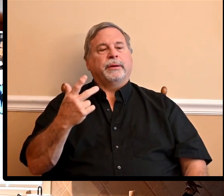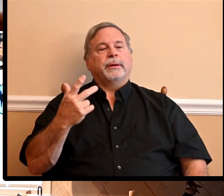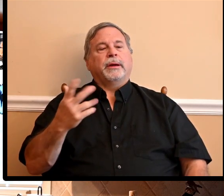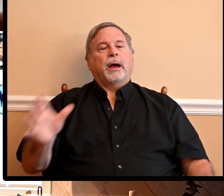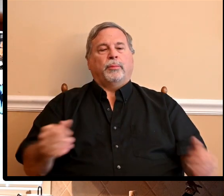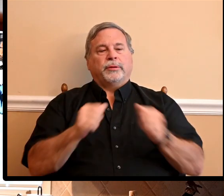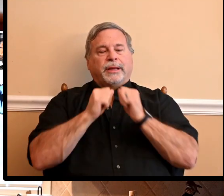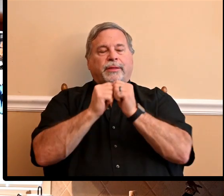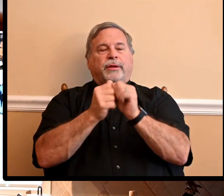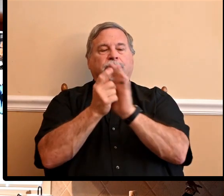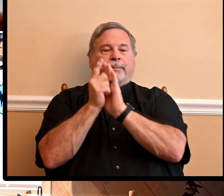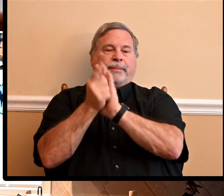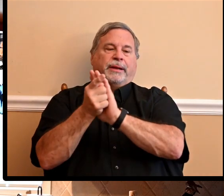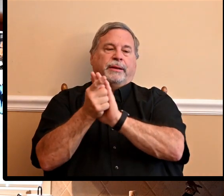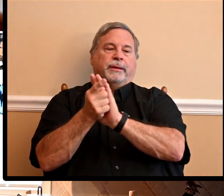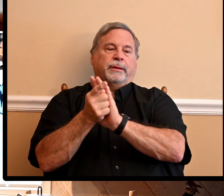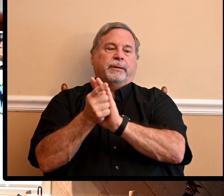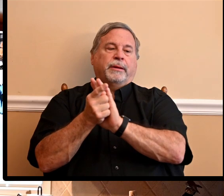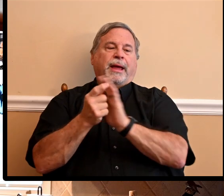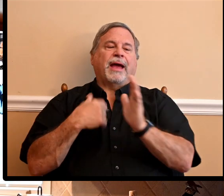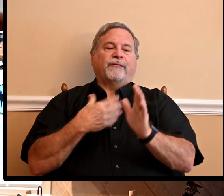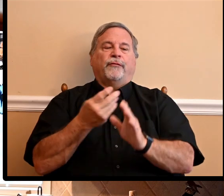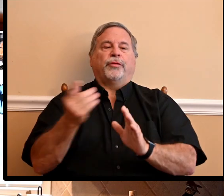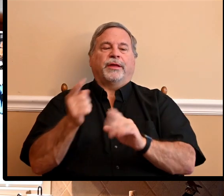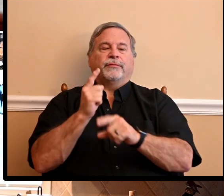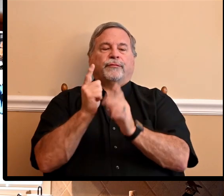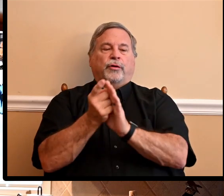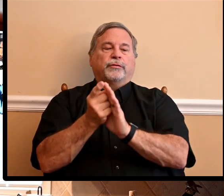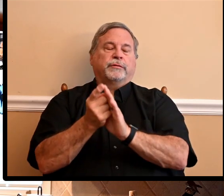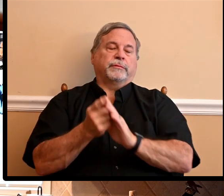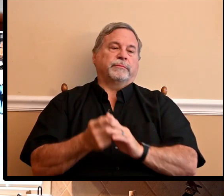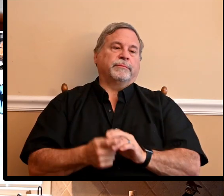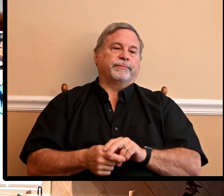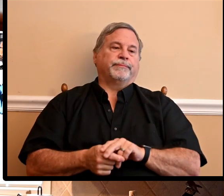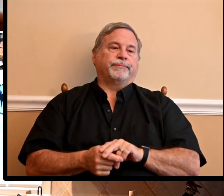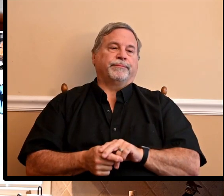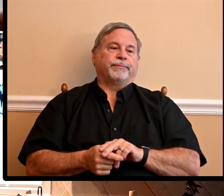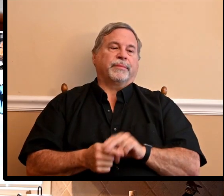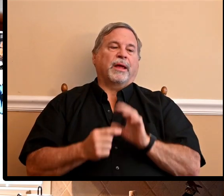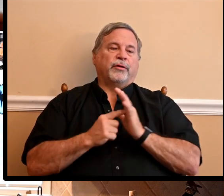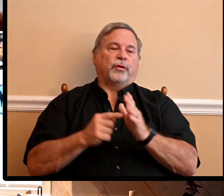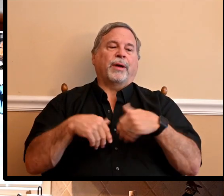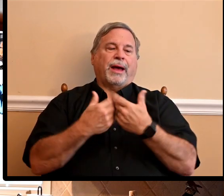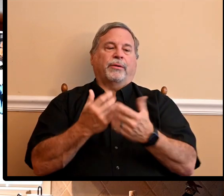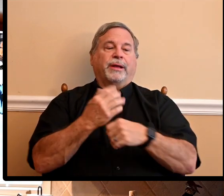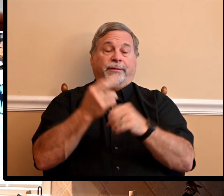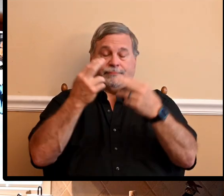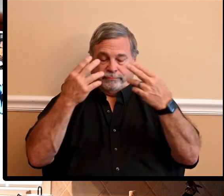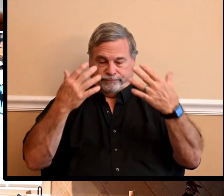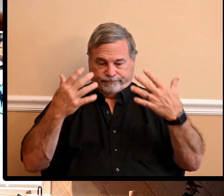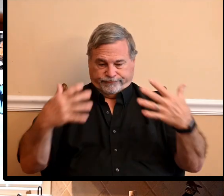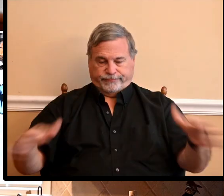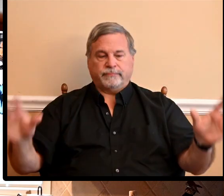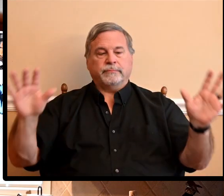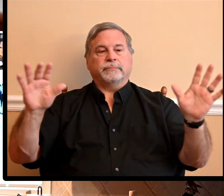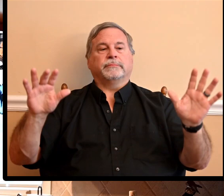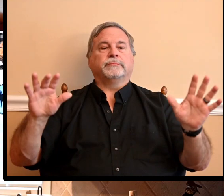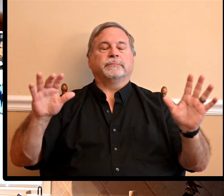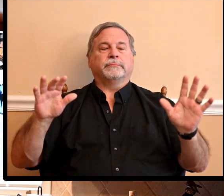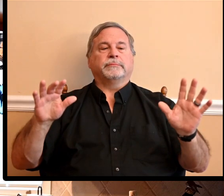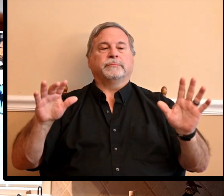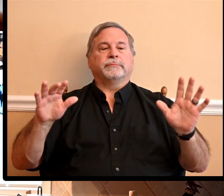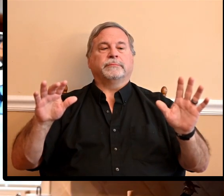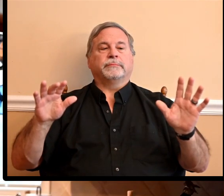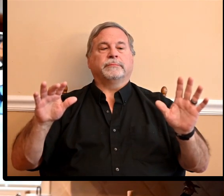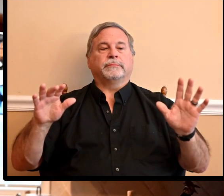cake, and I'm going to put this together in a few minutes, but we've got to do a few things first. So I'll show you how to get the rest of this set